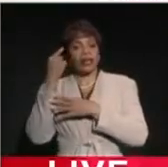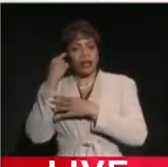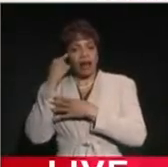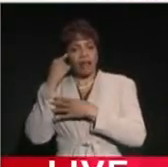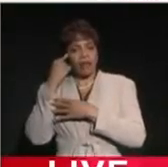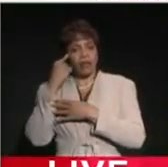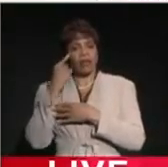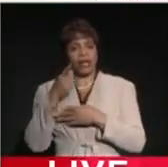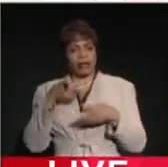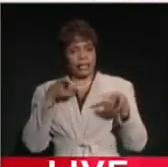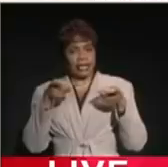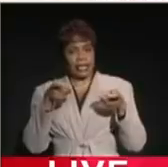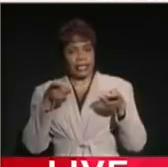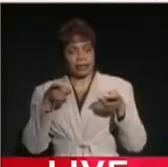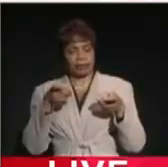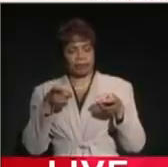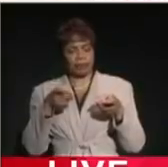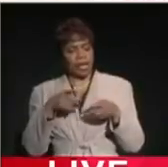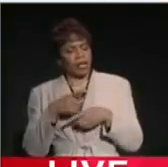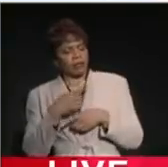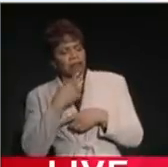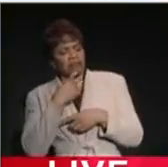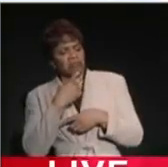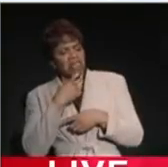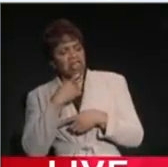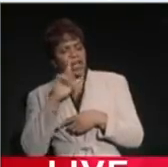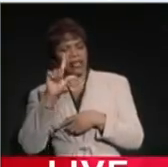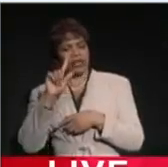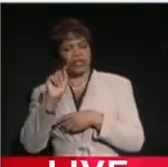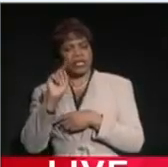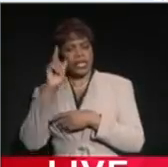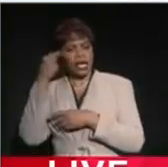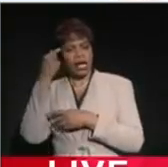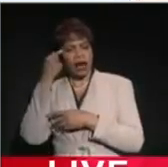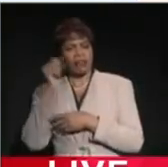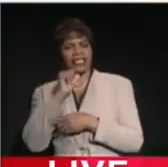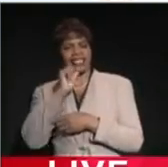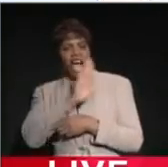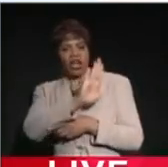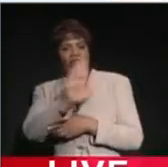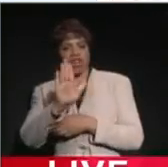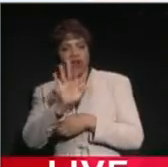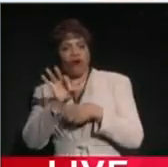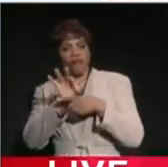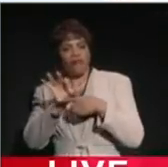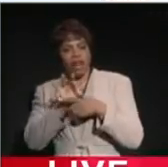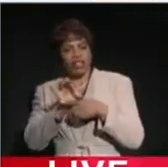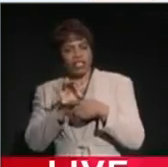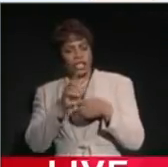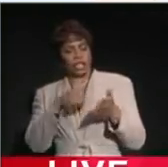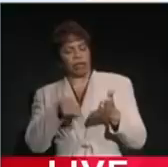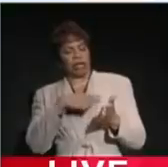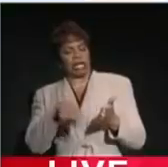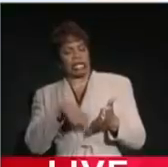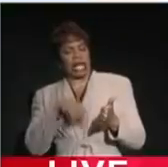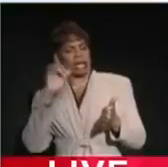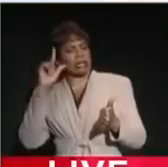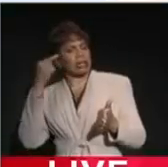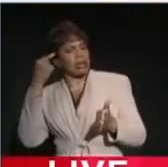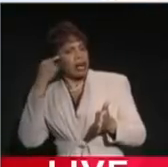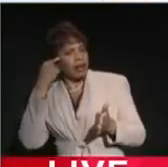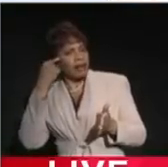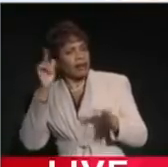Well, you said that as the lieutenant governor, it's not your function to necessarily criticize the governor,